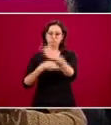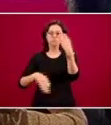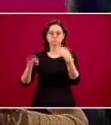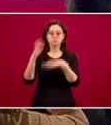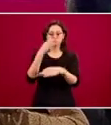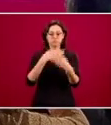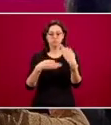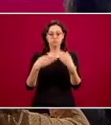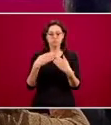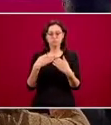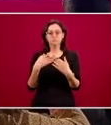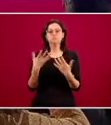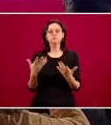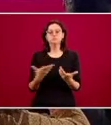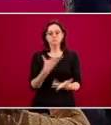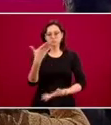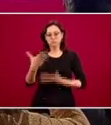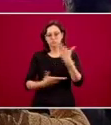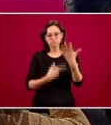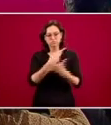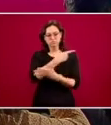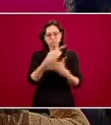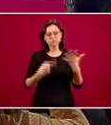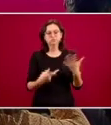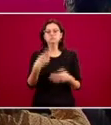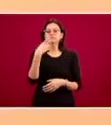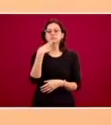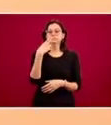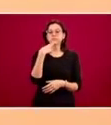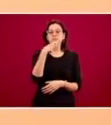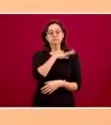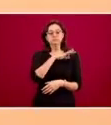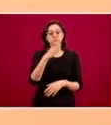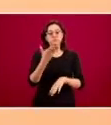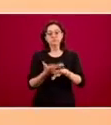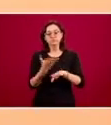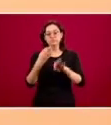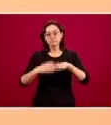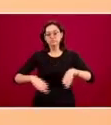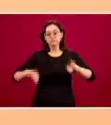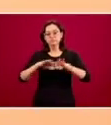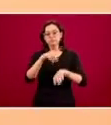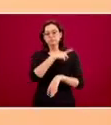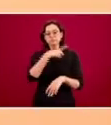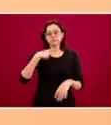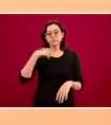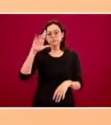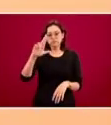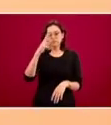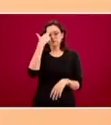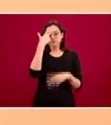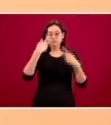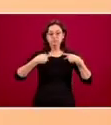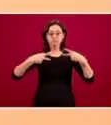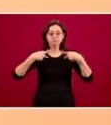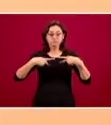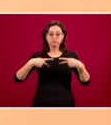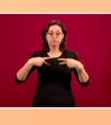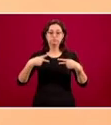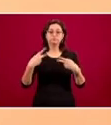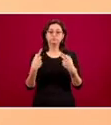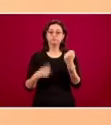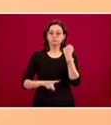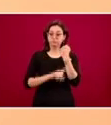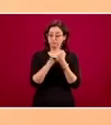So who are the people who can have access to these services? Well, let's remember